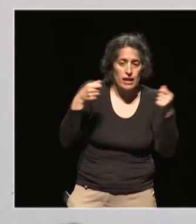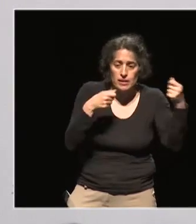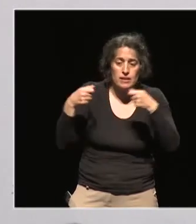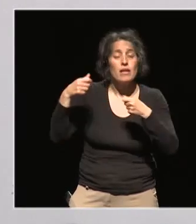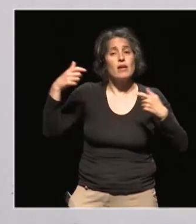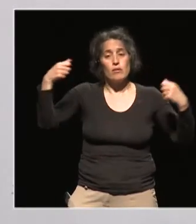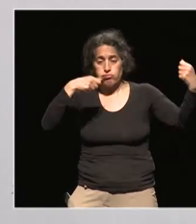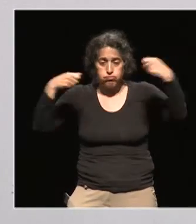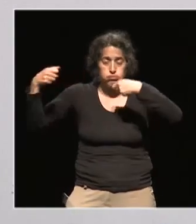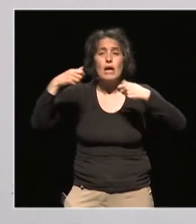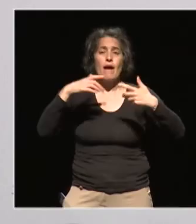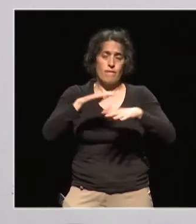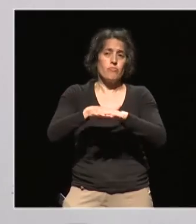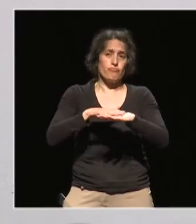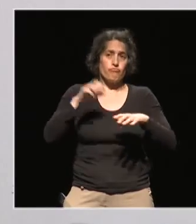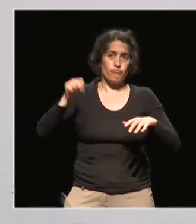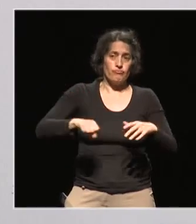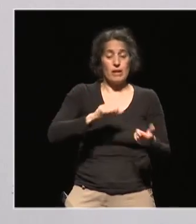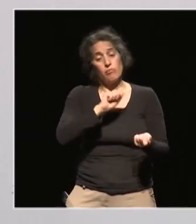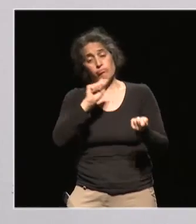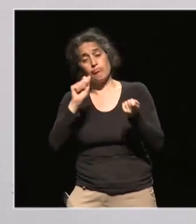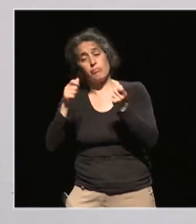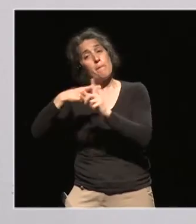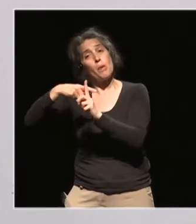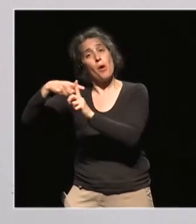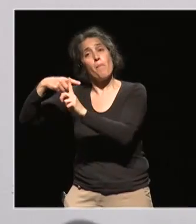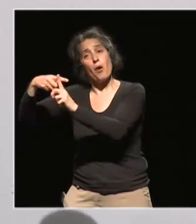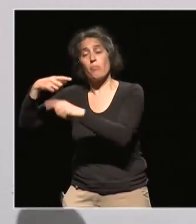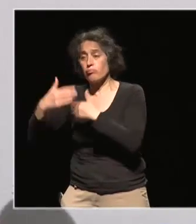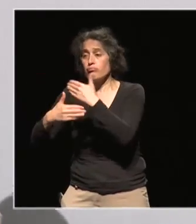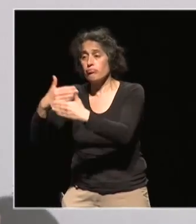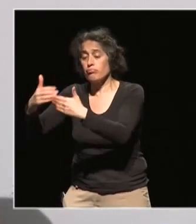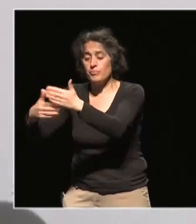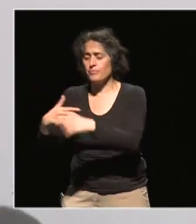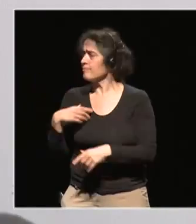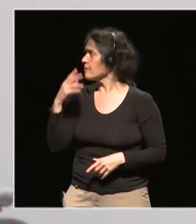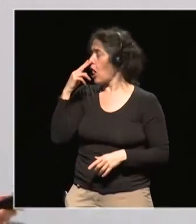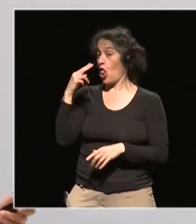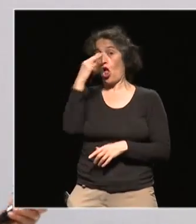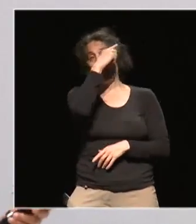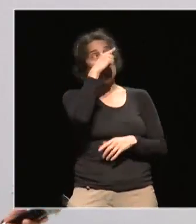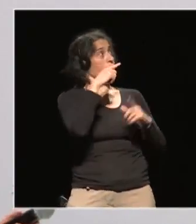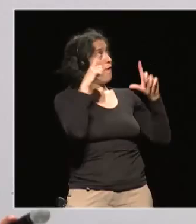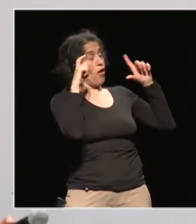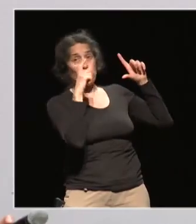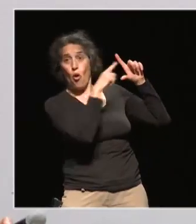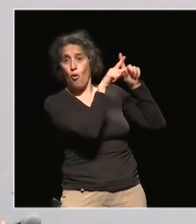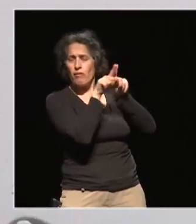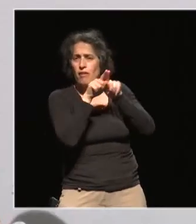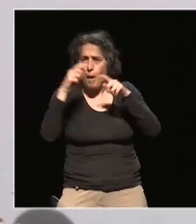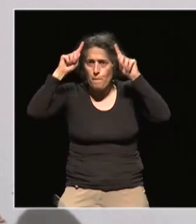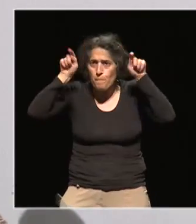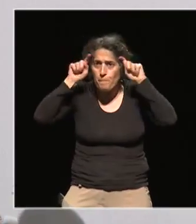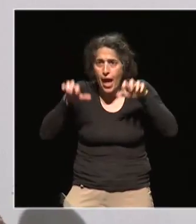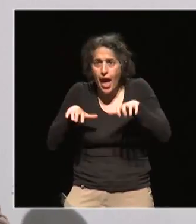to make change is what I can tell you. Thank you. Look, the polar bear has followed you. It's arrived. Just before you have